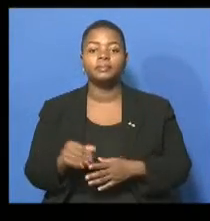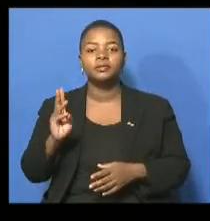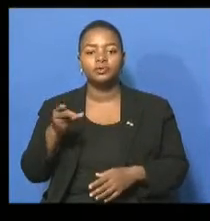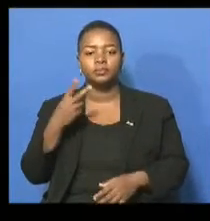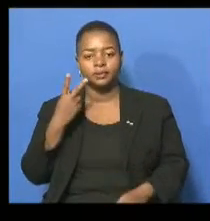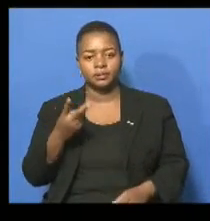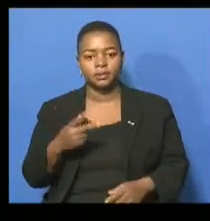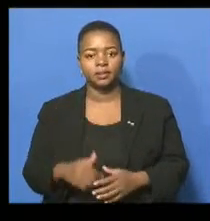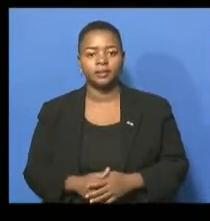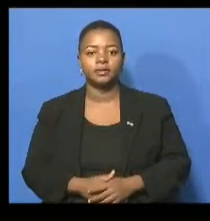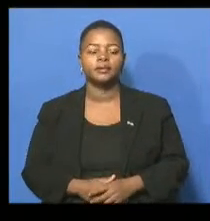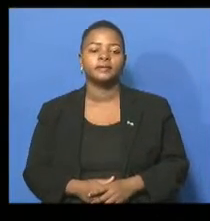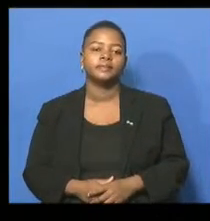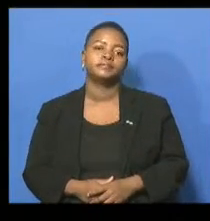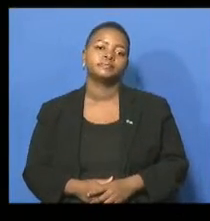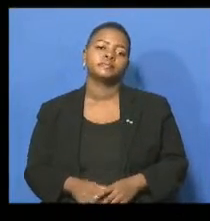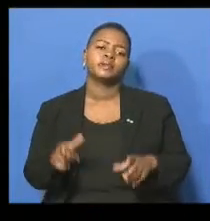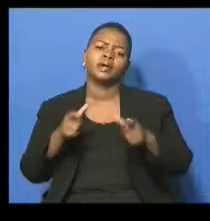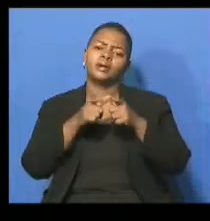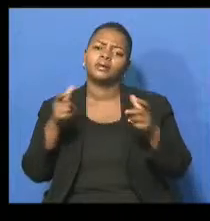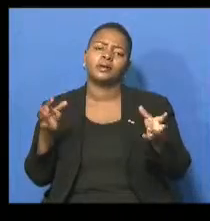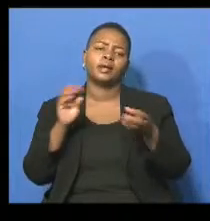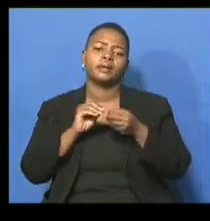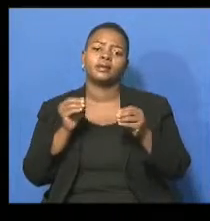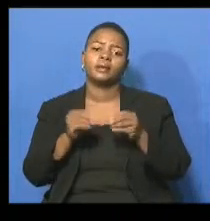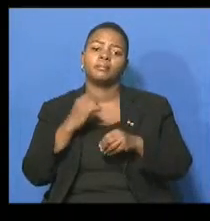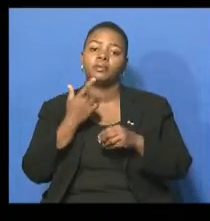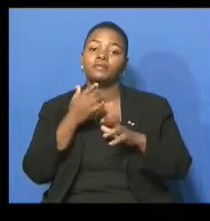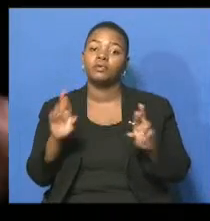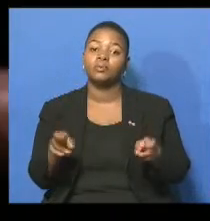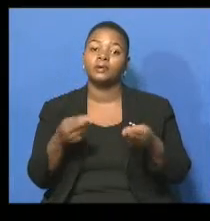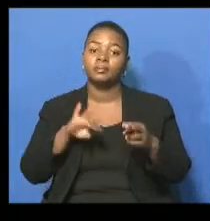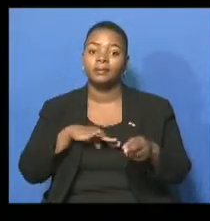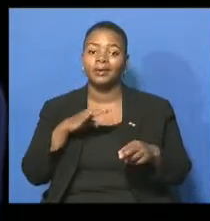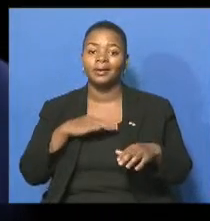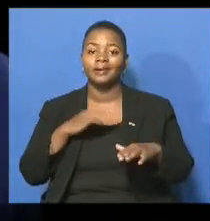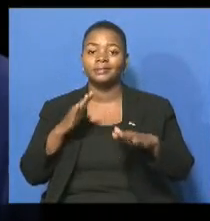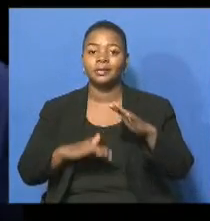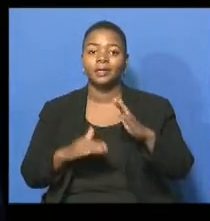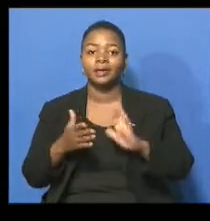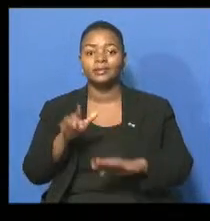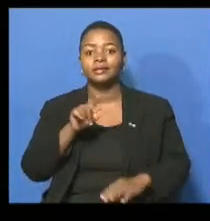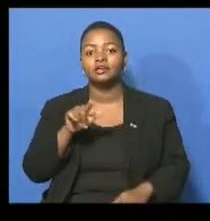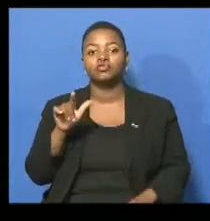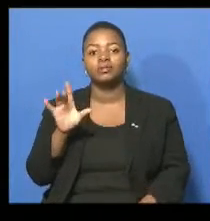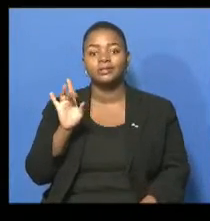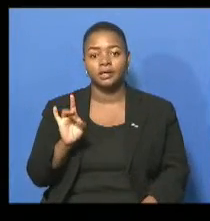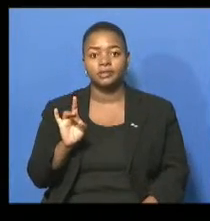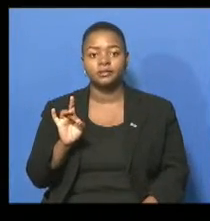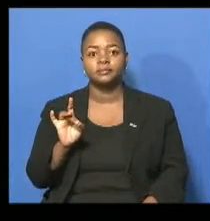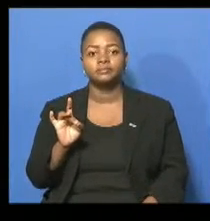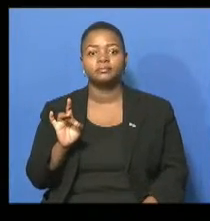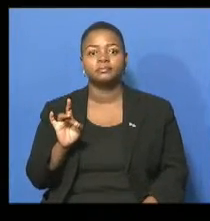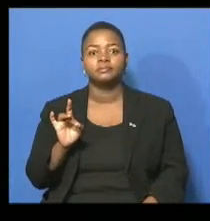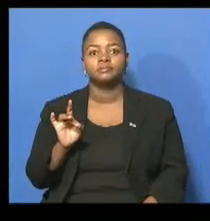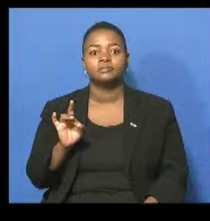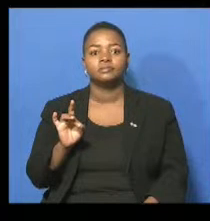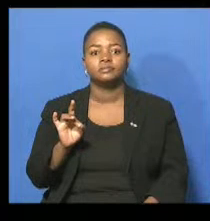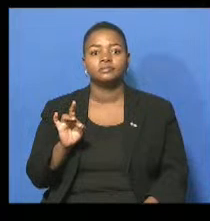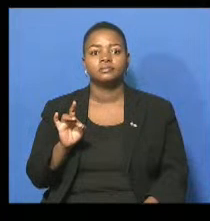find that the great majority of those who rape are under the age of 28.